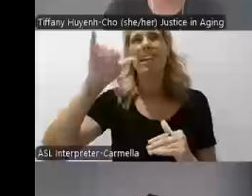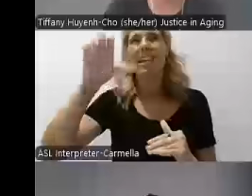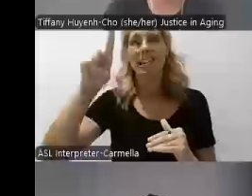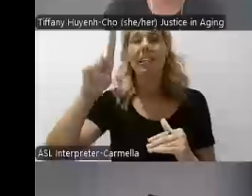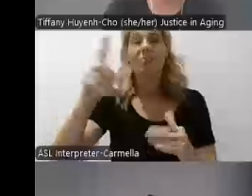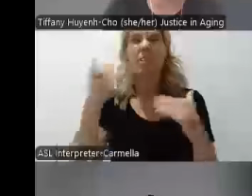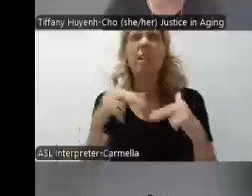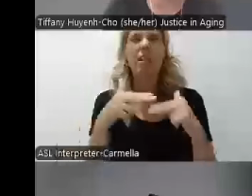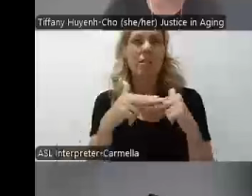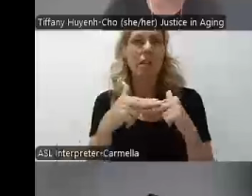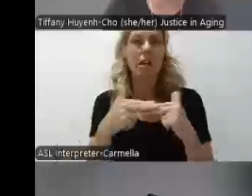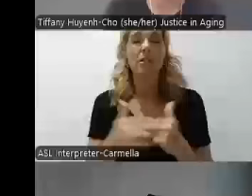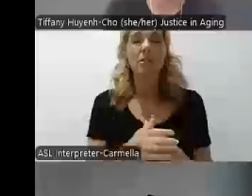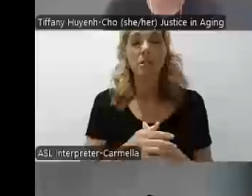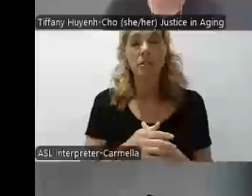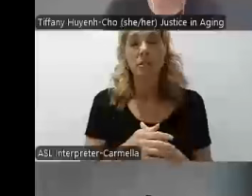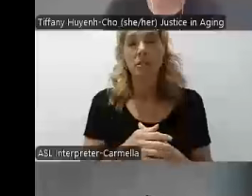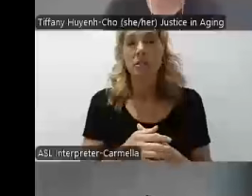Next slide.